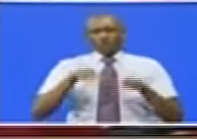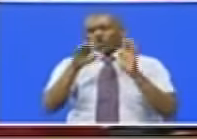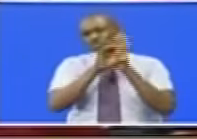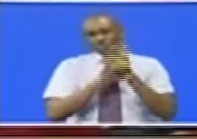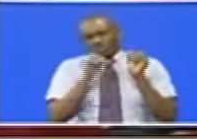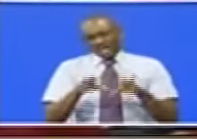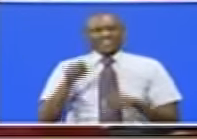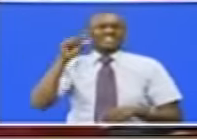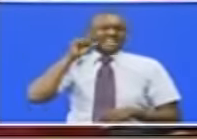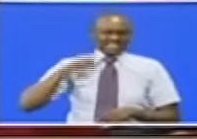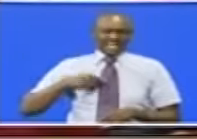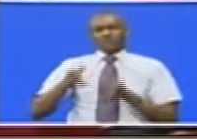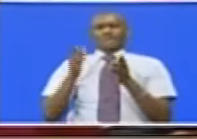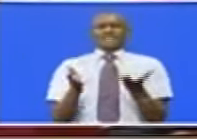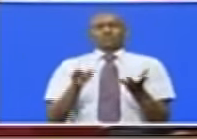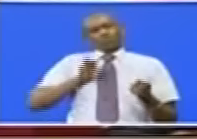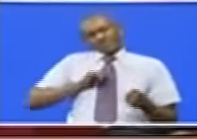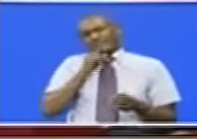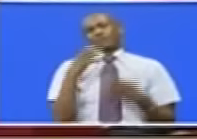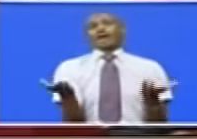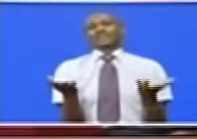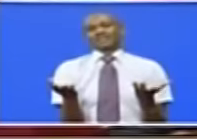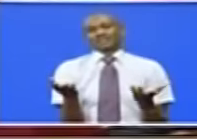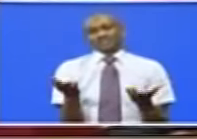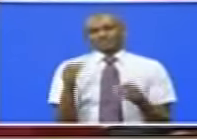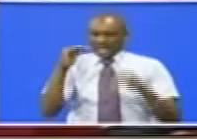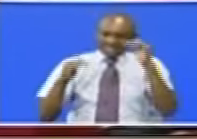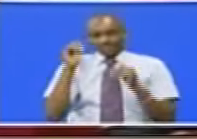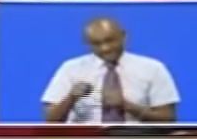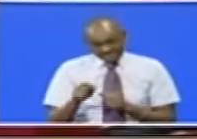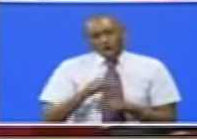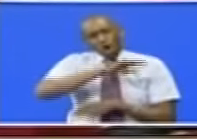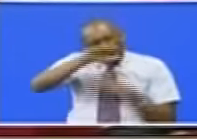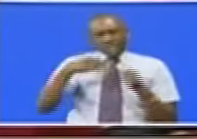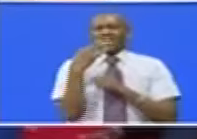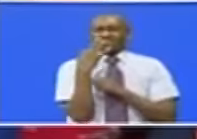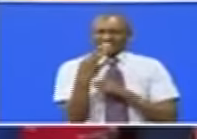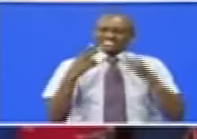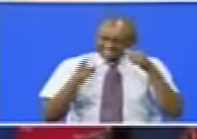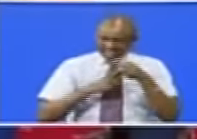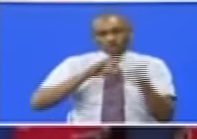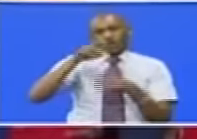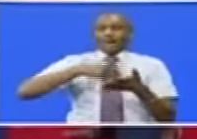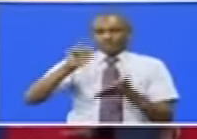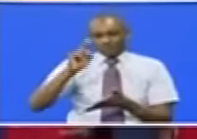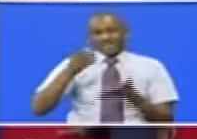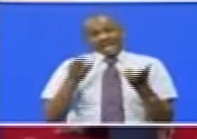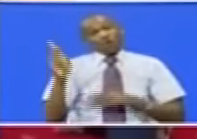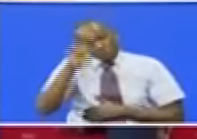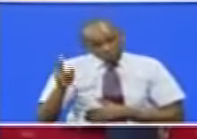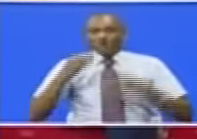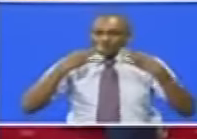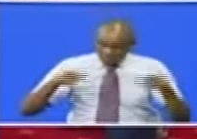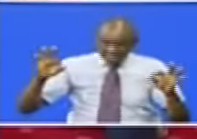observing the gender principle and regional balance while making the nominations, all the 36 candidates were approved. Uhuru is now at liberty